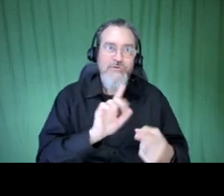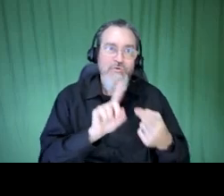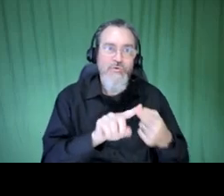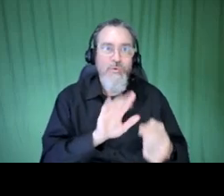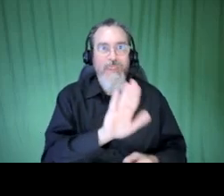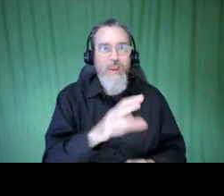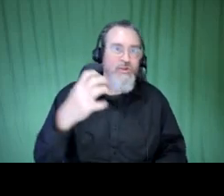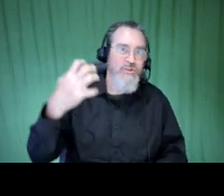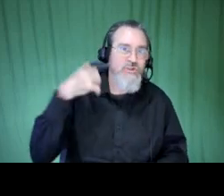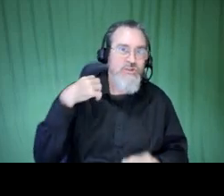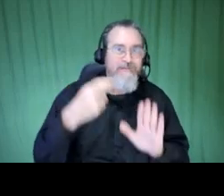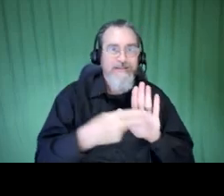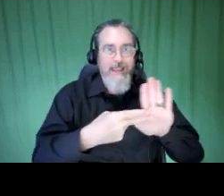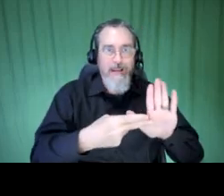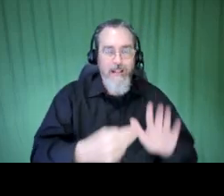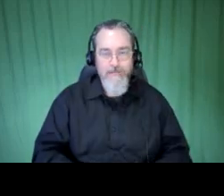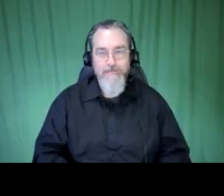of our unique